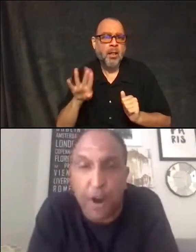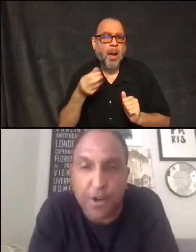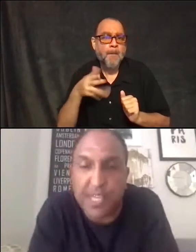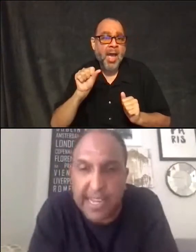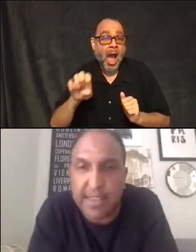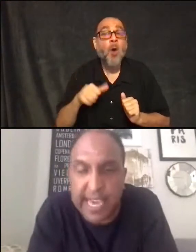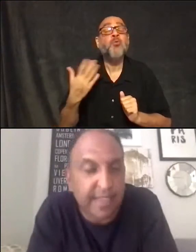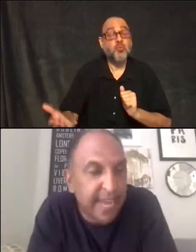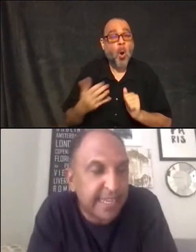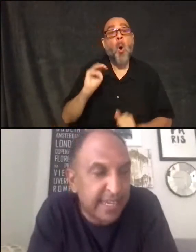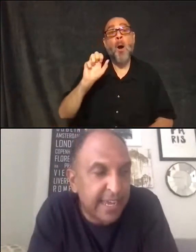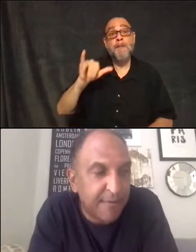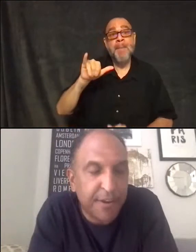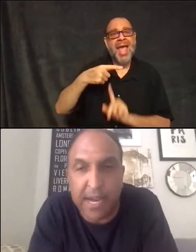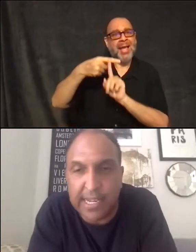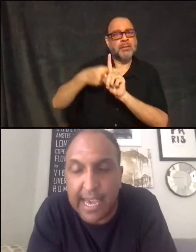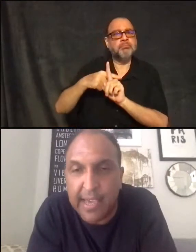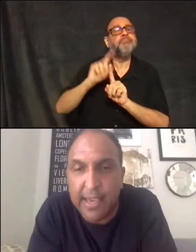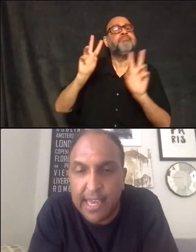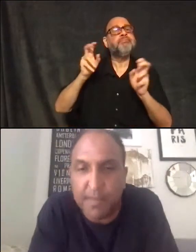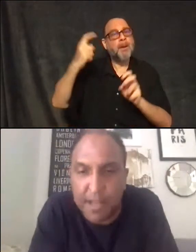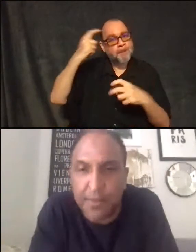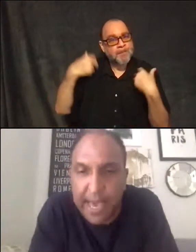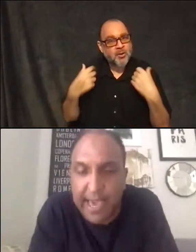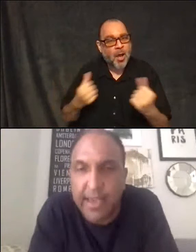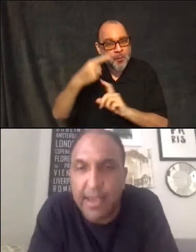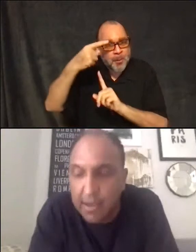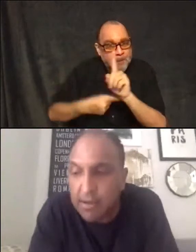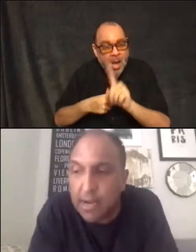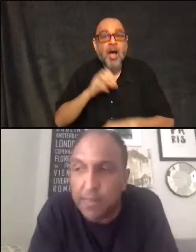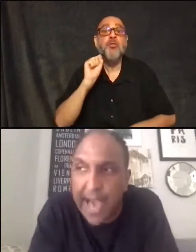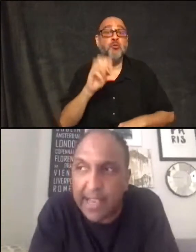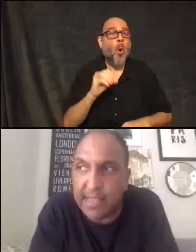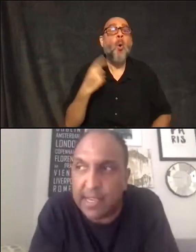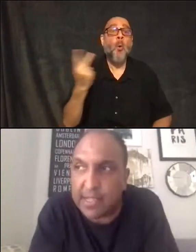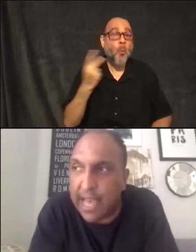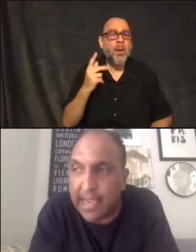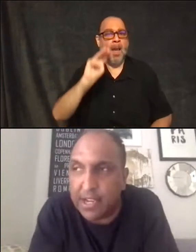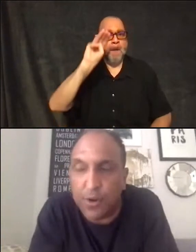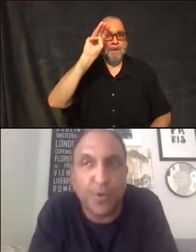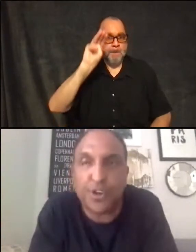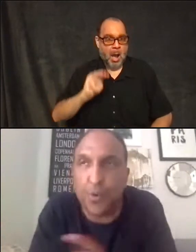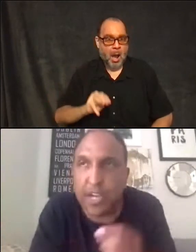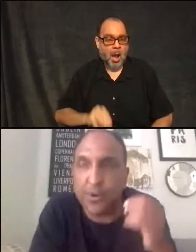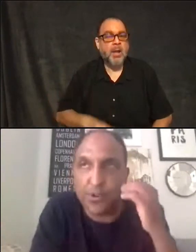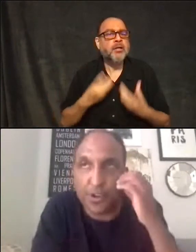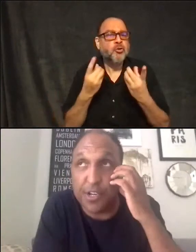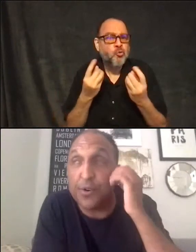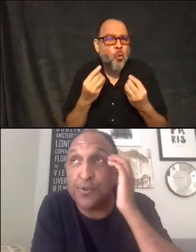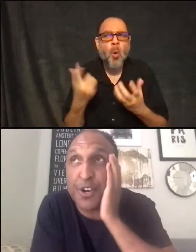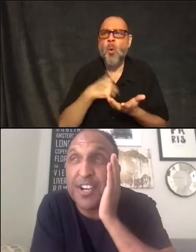to partner with Kenneth. And Kenneth and I did every Monday in the month of May, unpacking things like, who is your one,